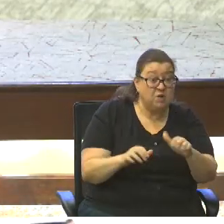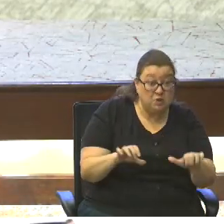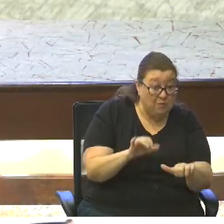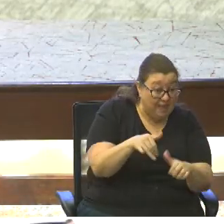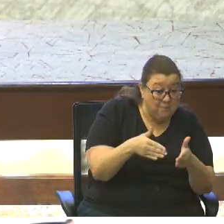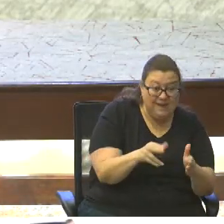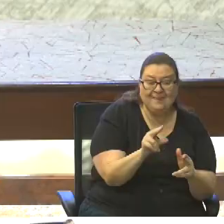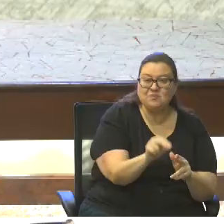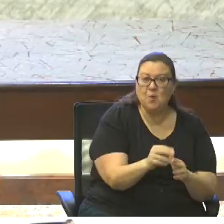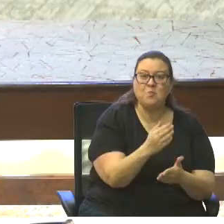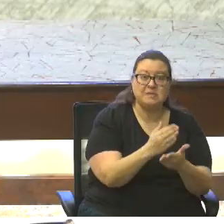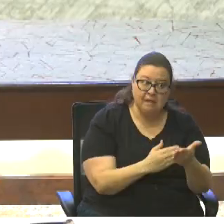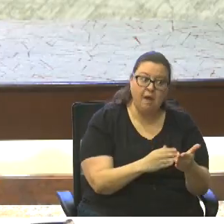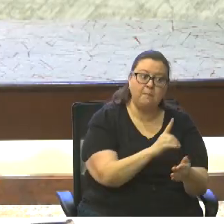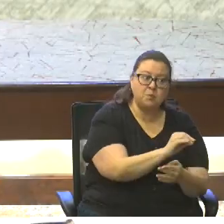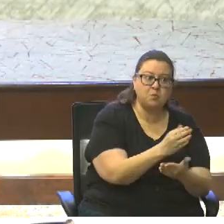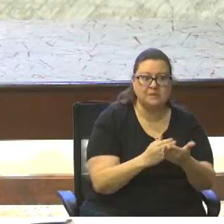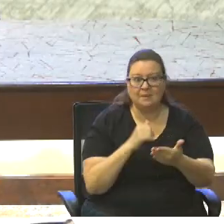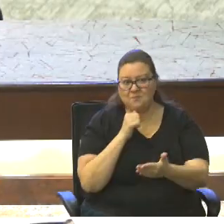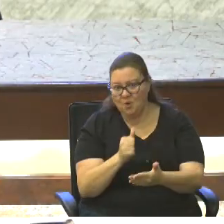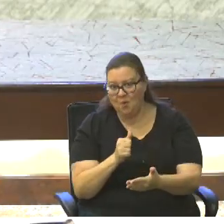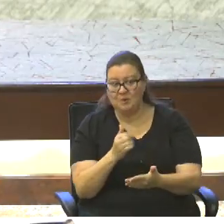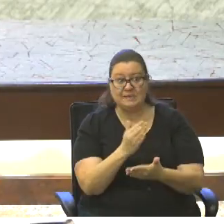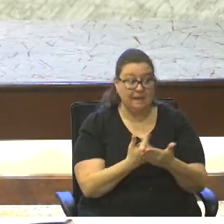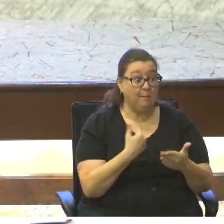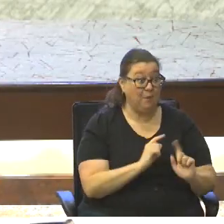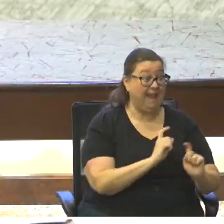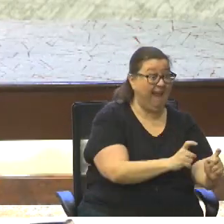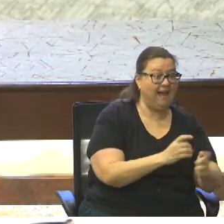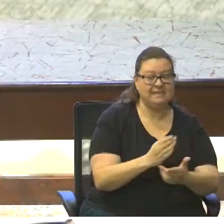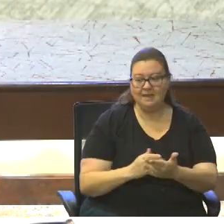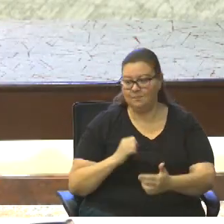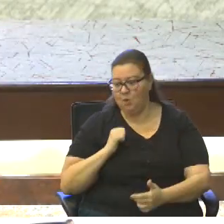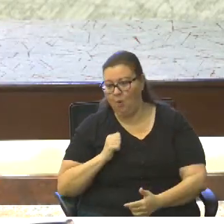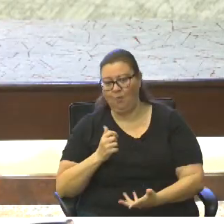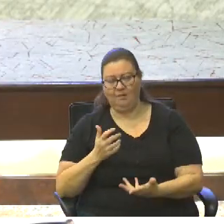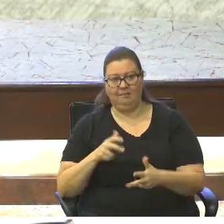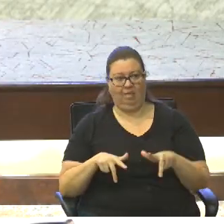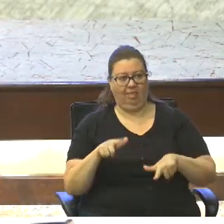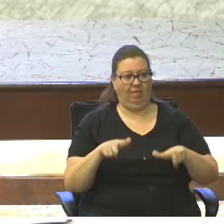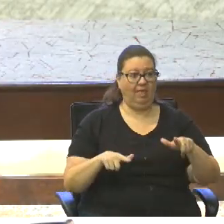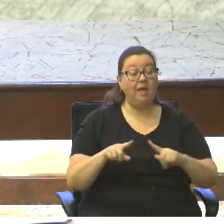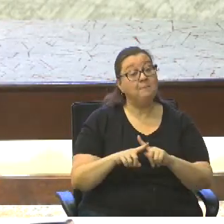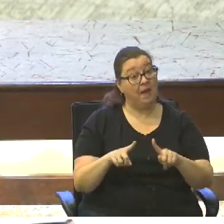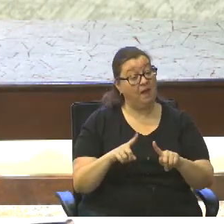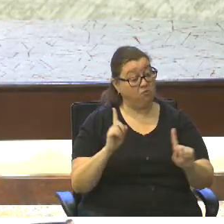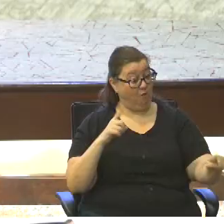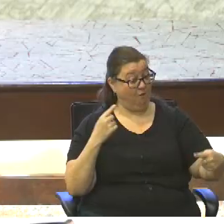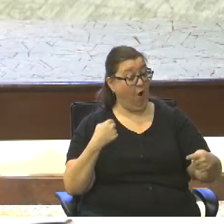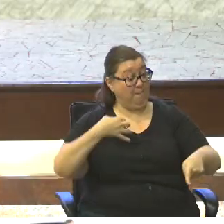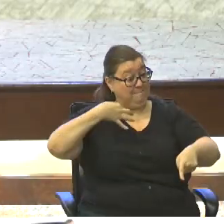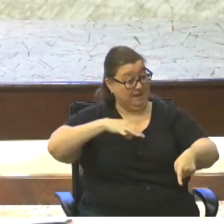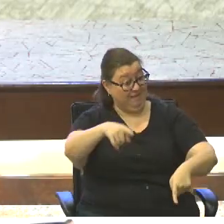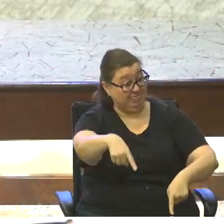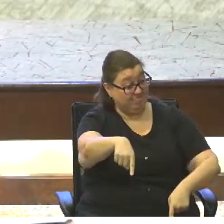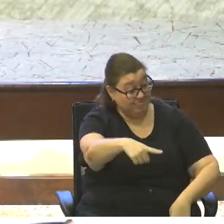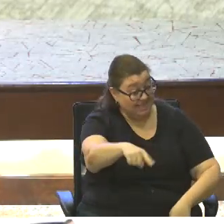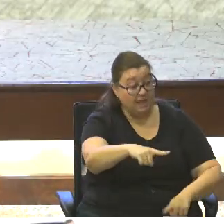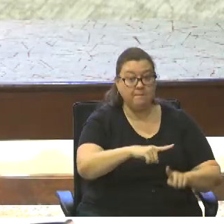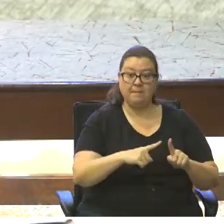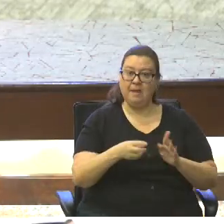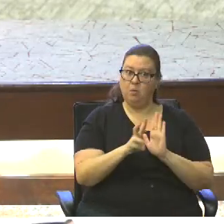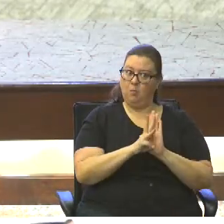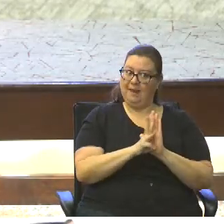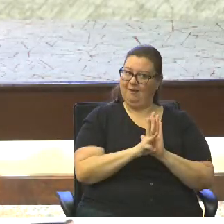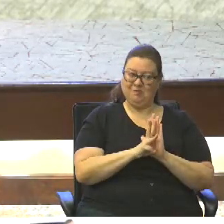to do those things, but it's worked for the tenants. It's been very beneficial for the tenants. It unfortunately has not necessarily